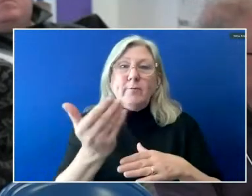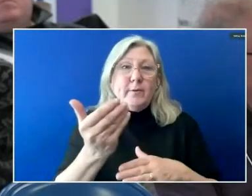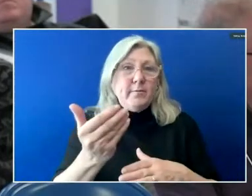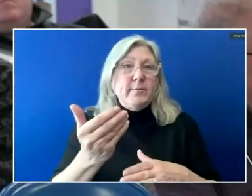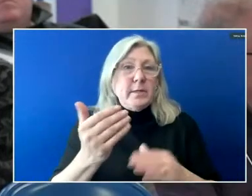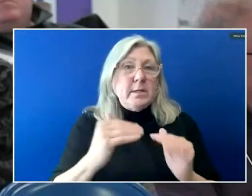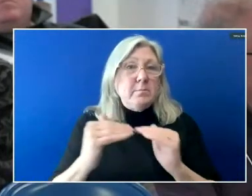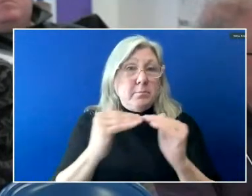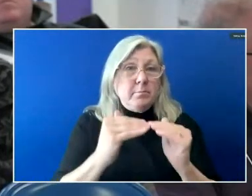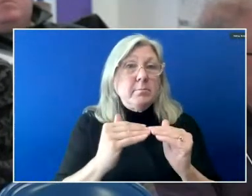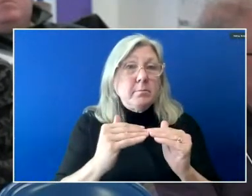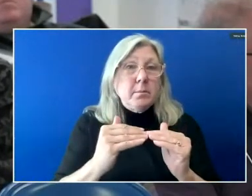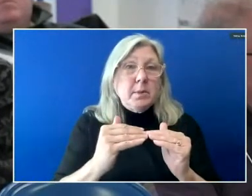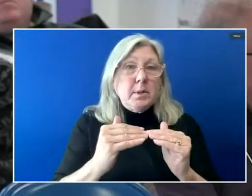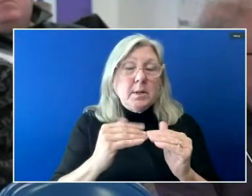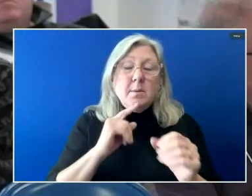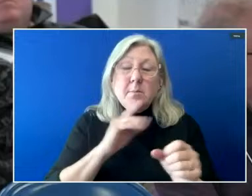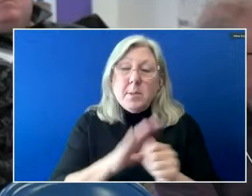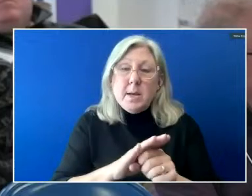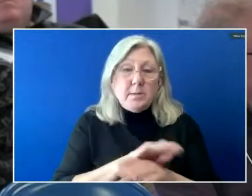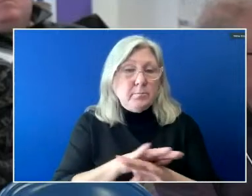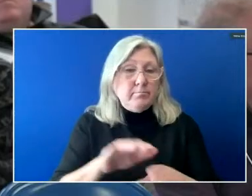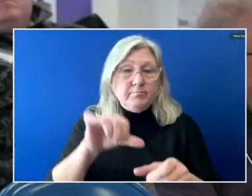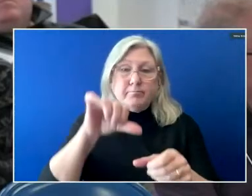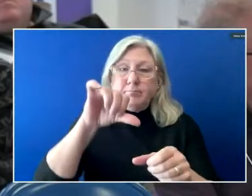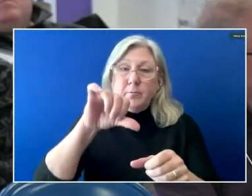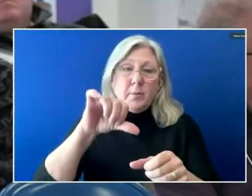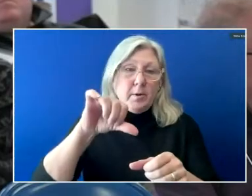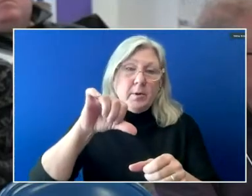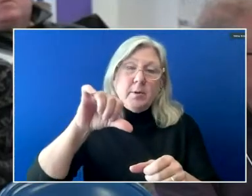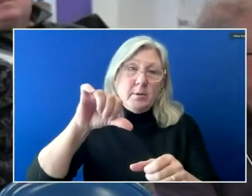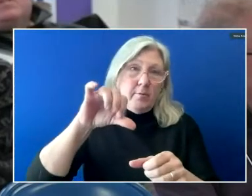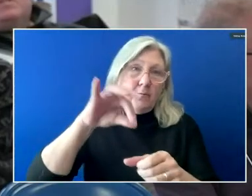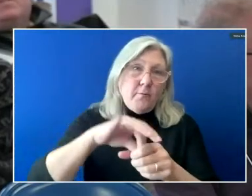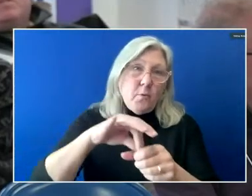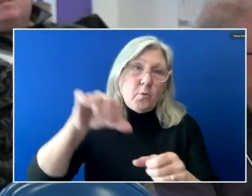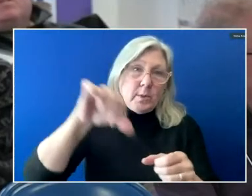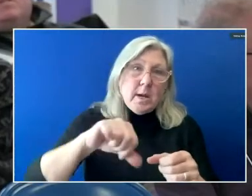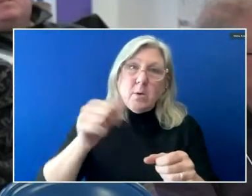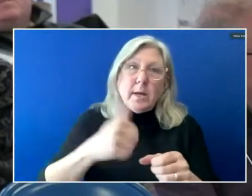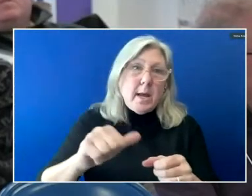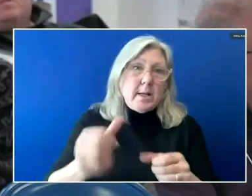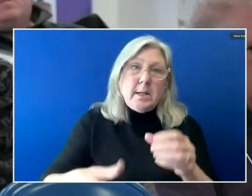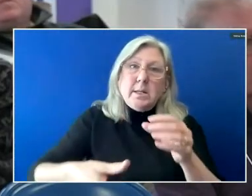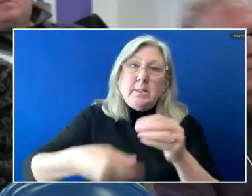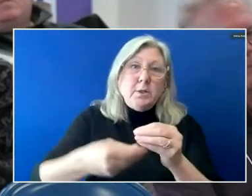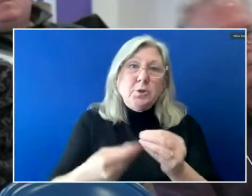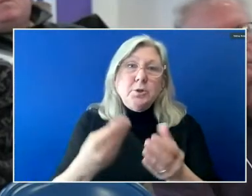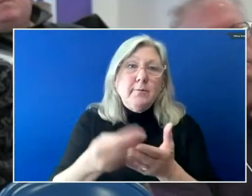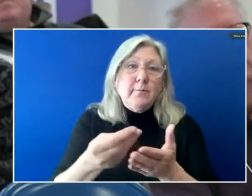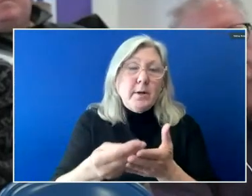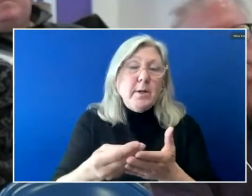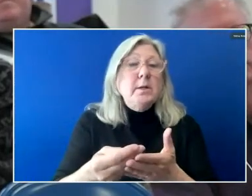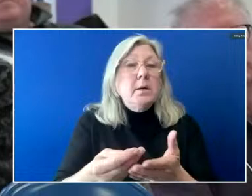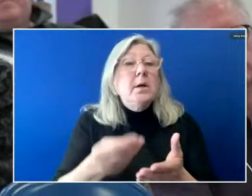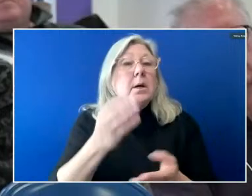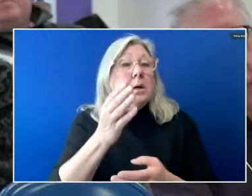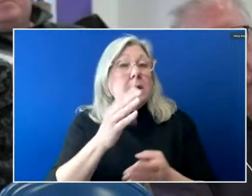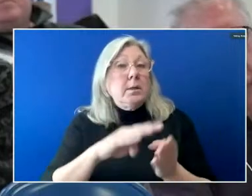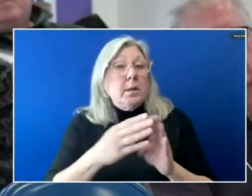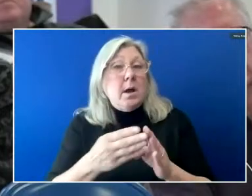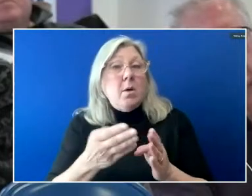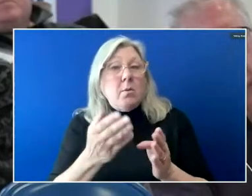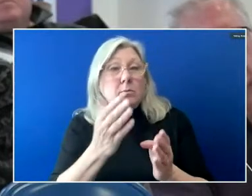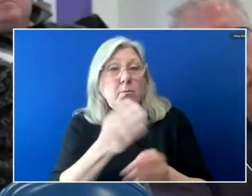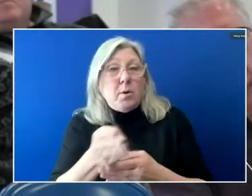more funding for Israel the representative town meeting of brbor asked congresswoman Becca balant to work against any action